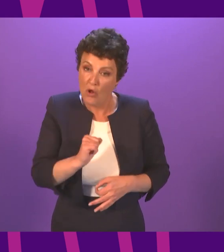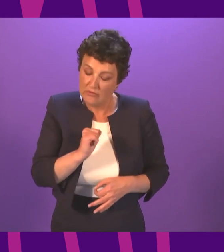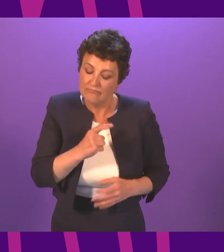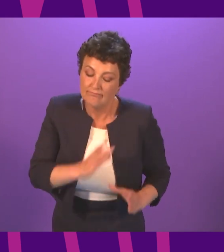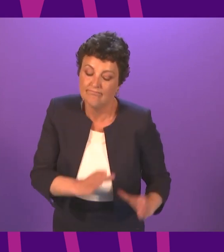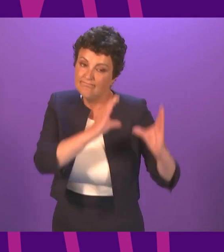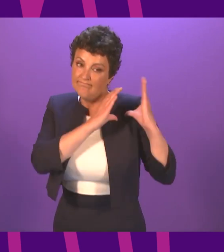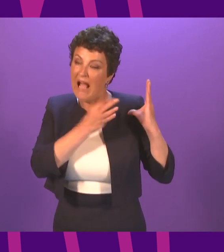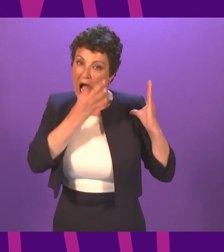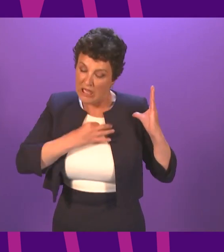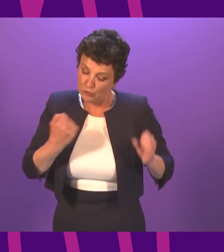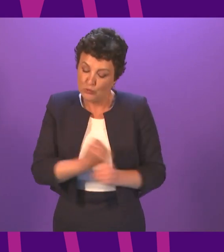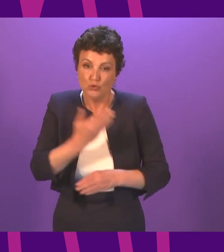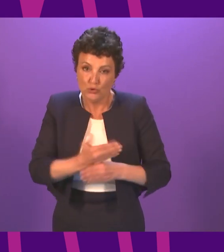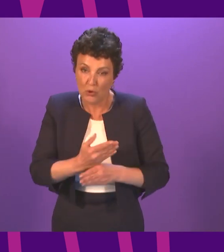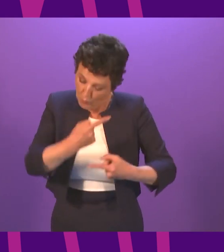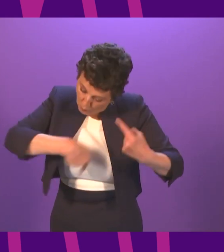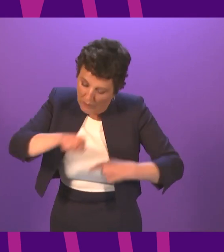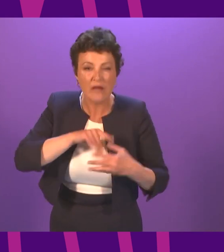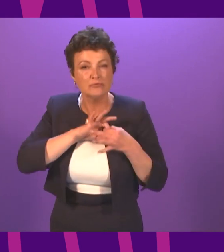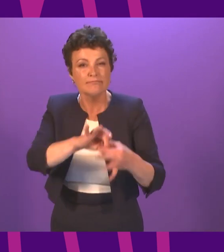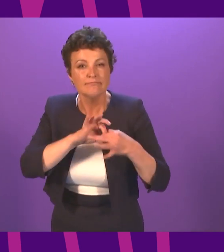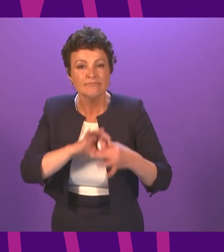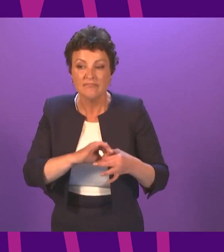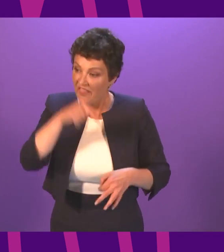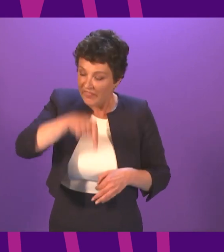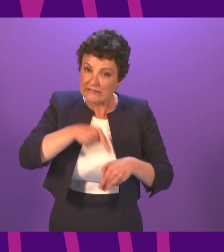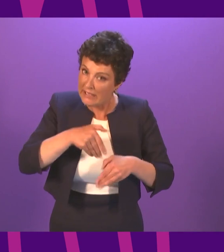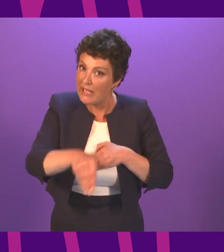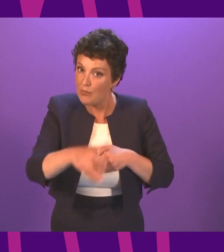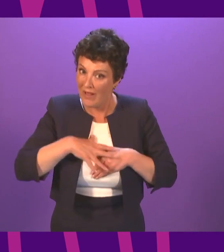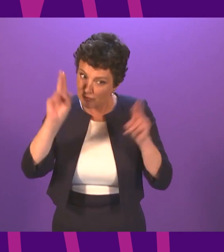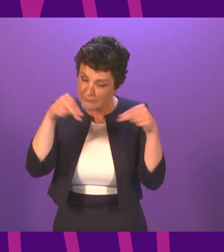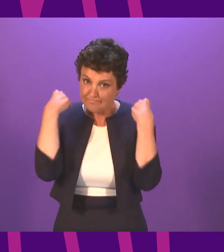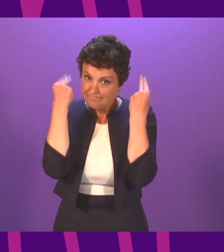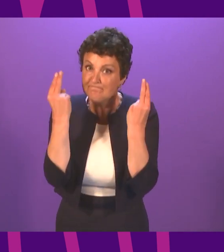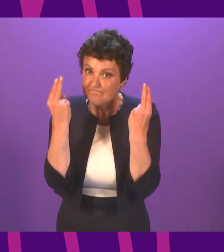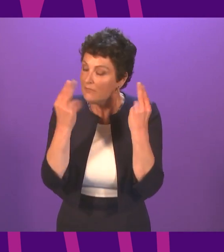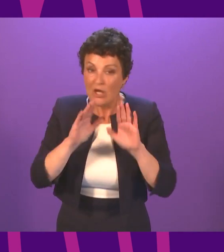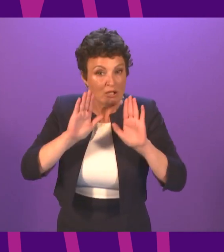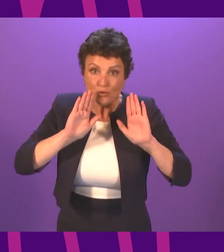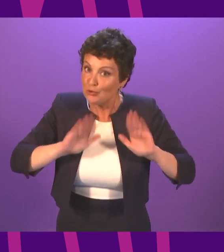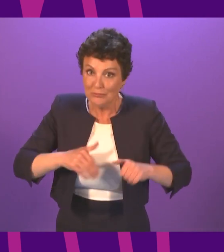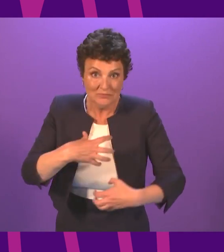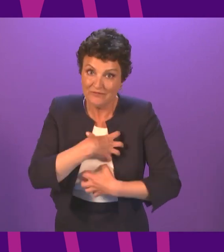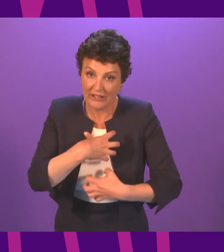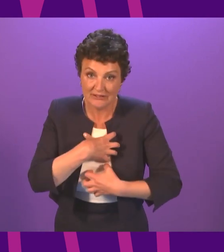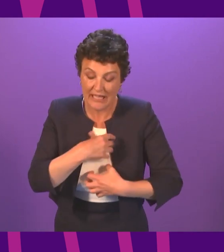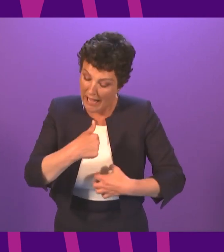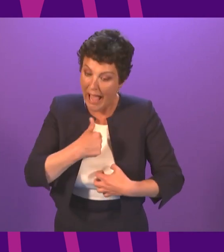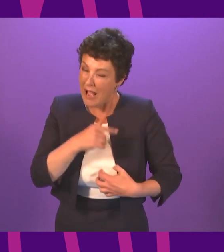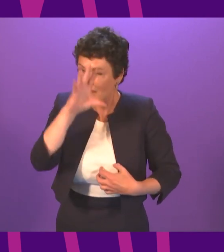tough times, there is a duty to be bold and fearless. When I accepted Parliament's nomination as First Minister